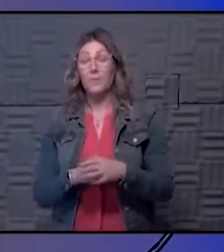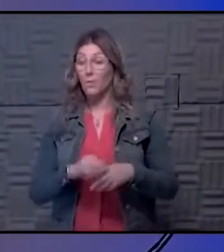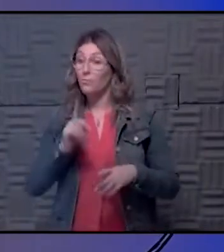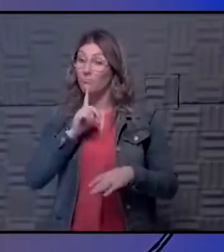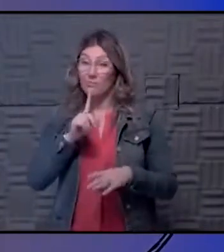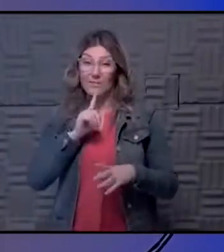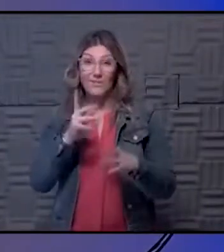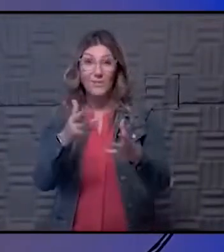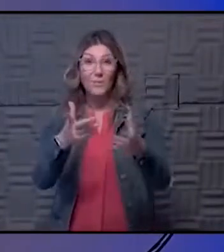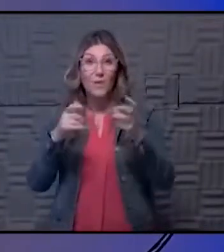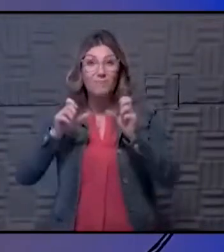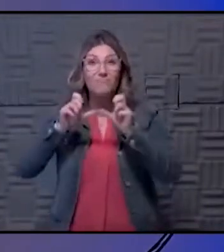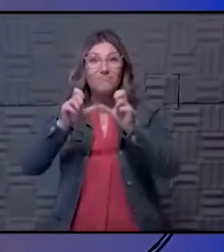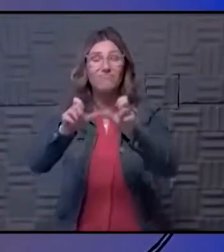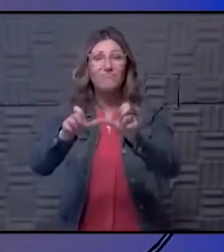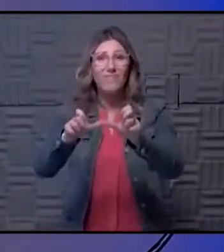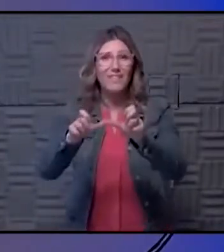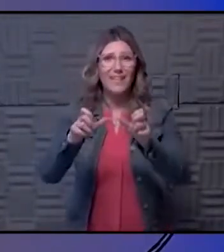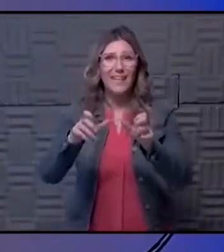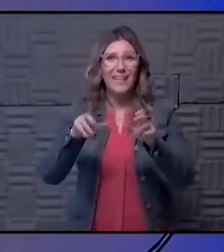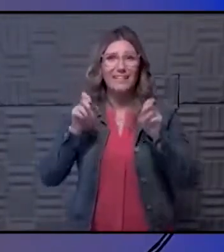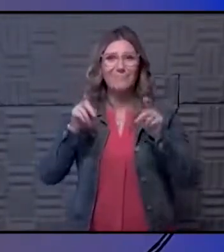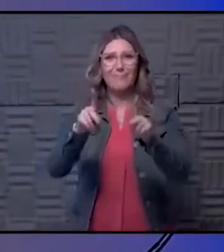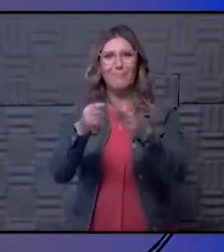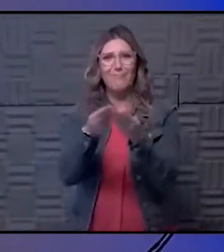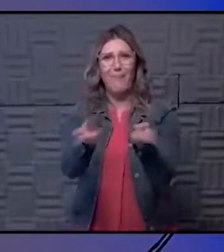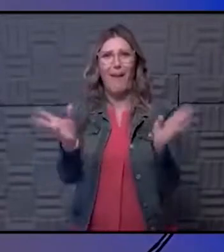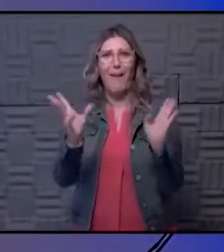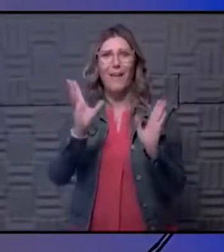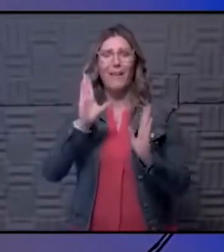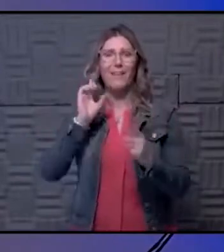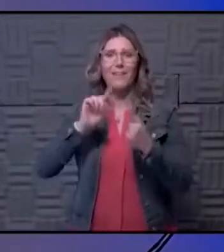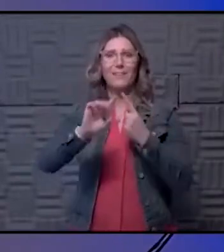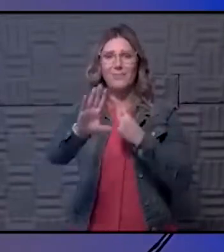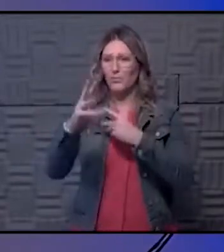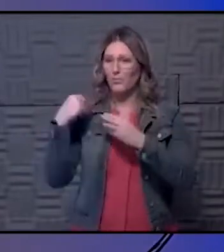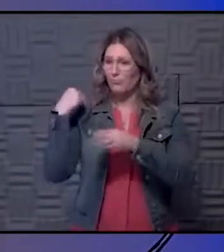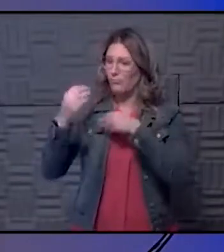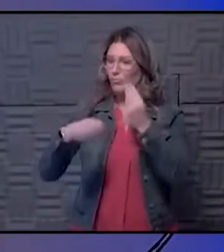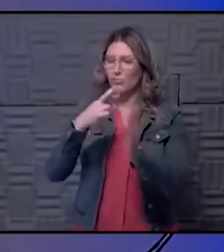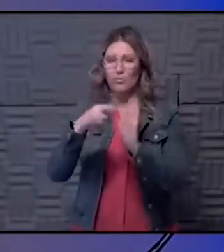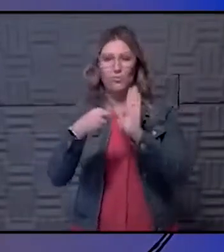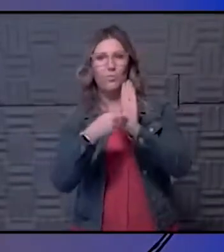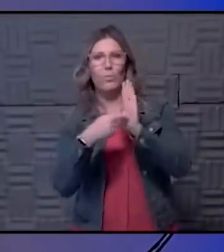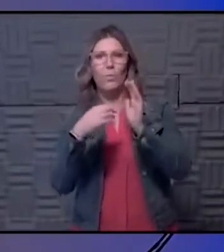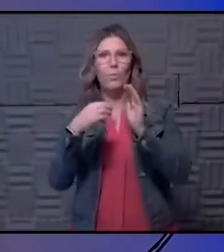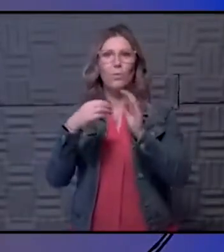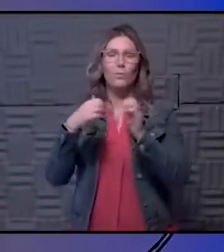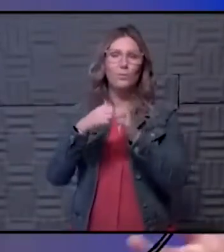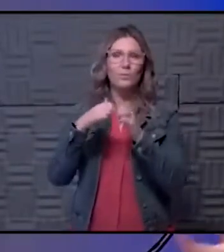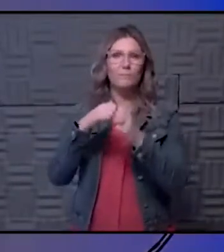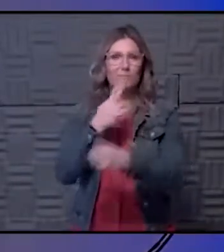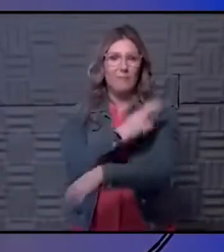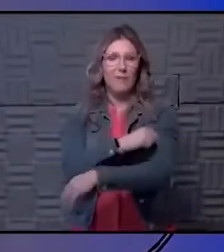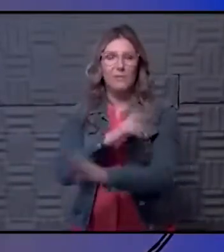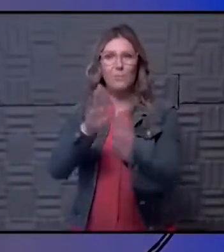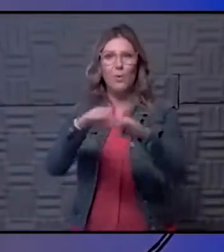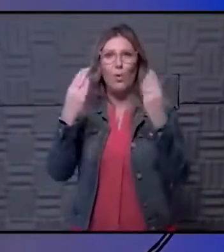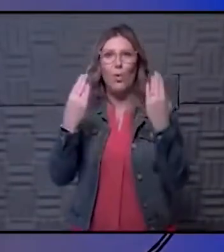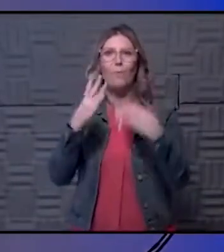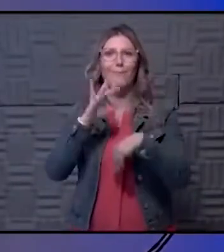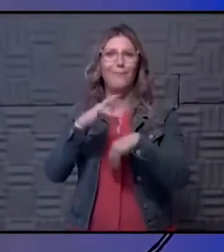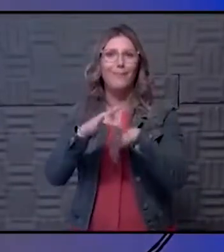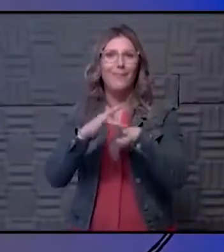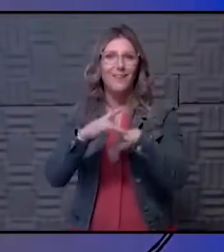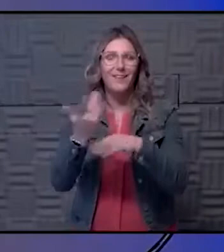really want to continue giving back and until their traditional volunteer role within the hospital is opened back up. This